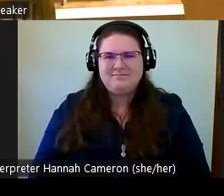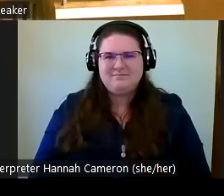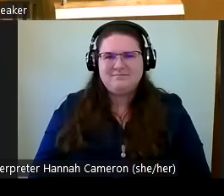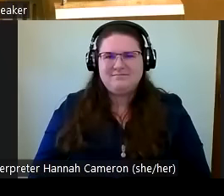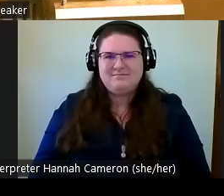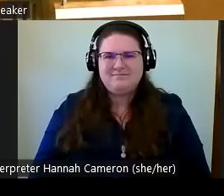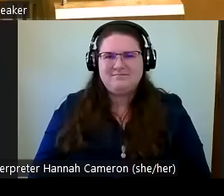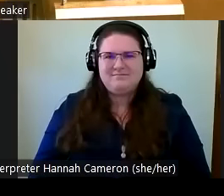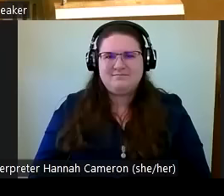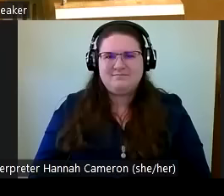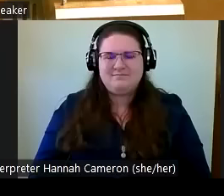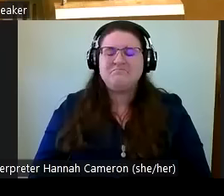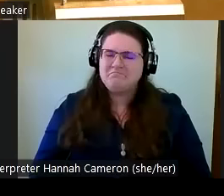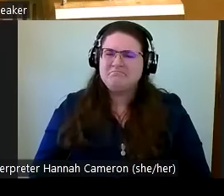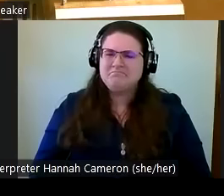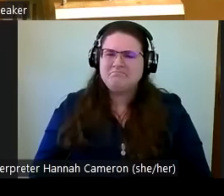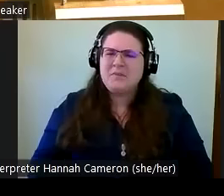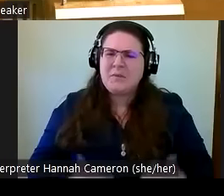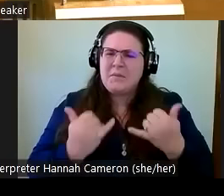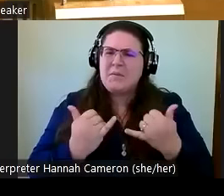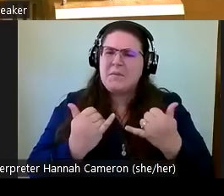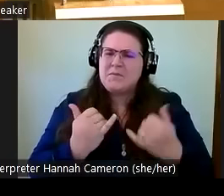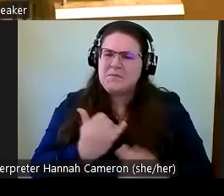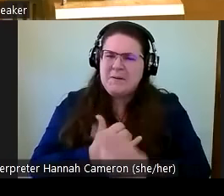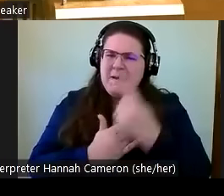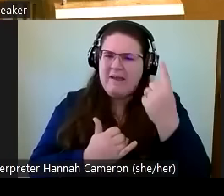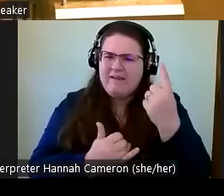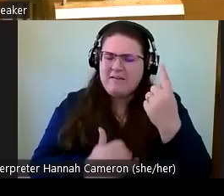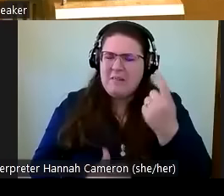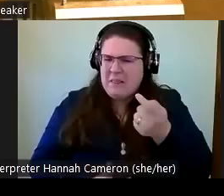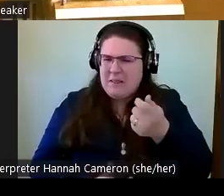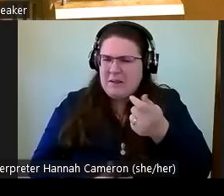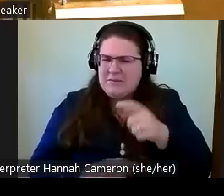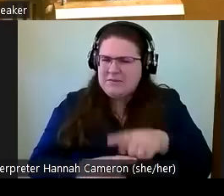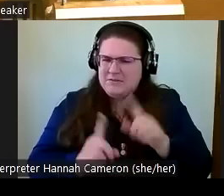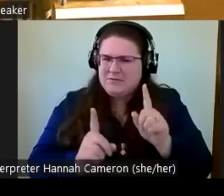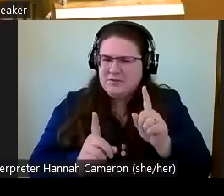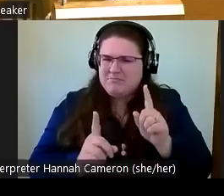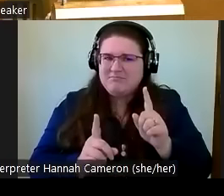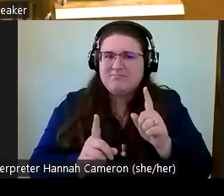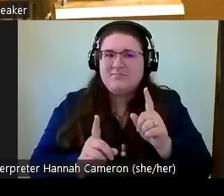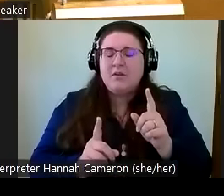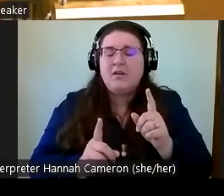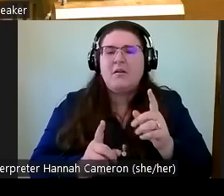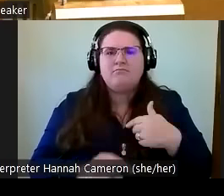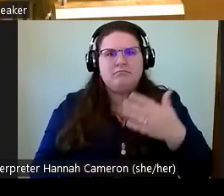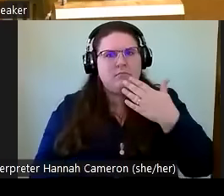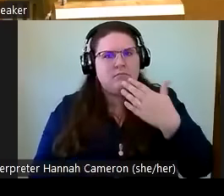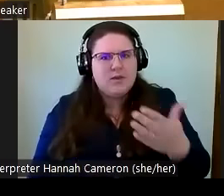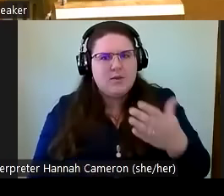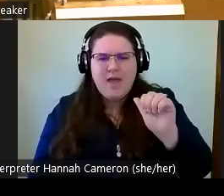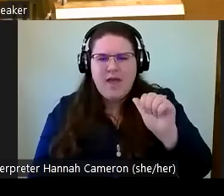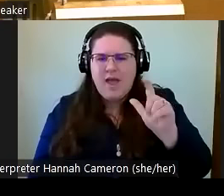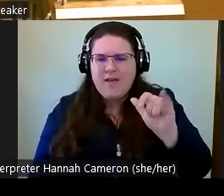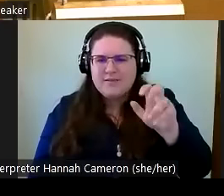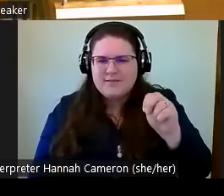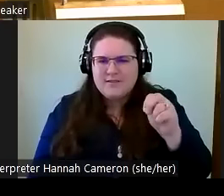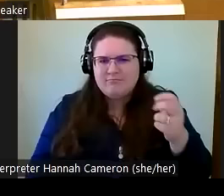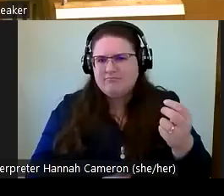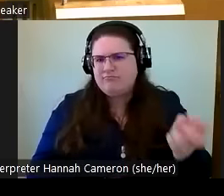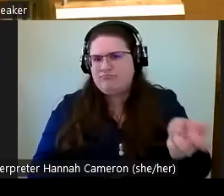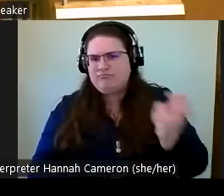This one's going to be a little different. And first, I want to thank Allison for coming up here. I really appreciate